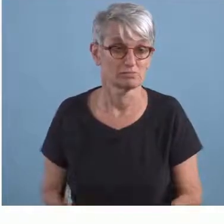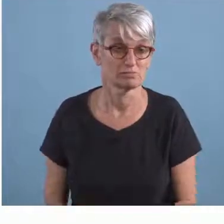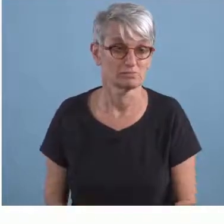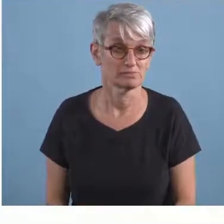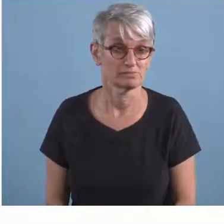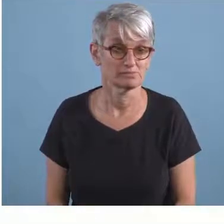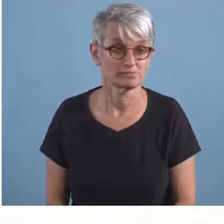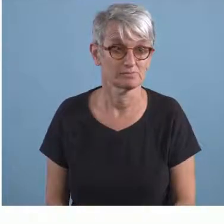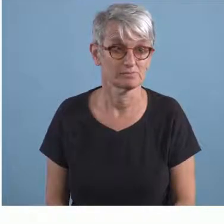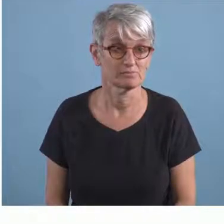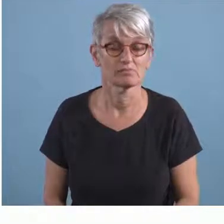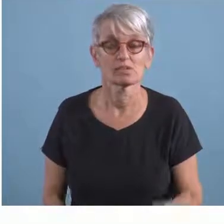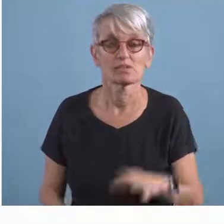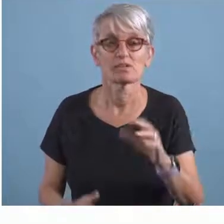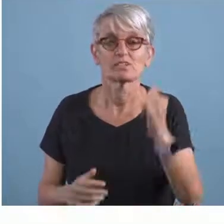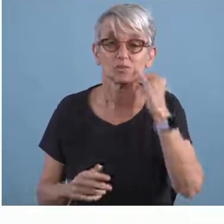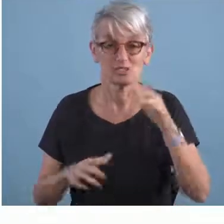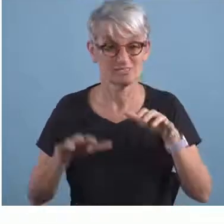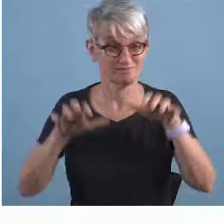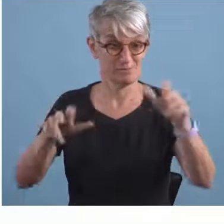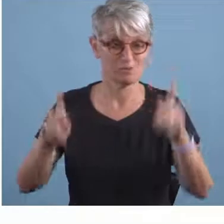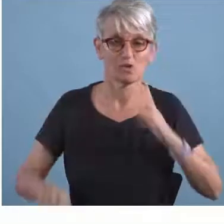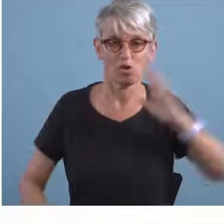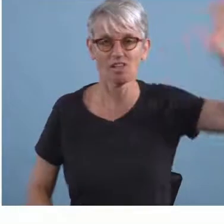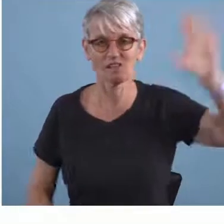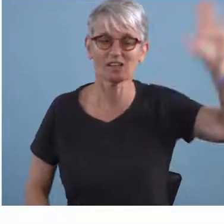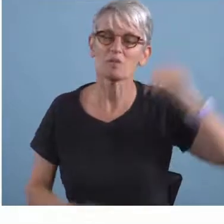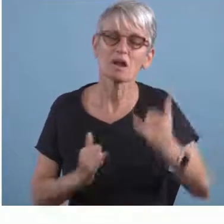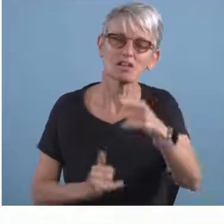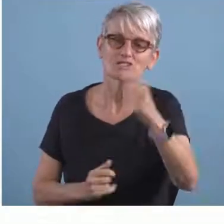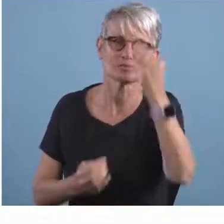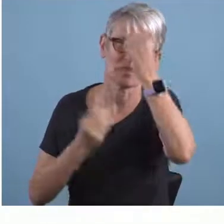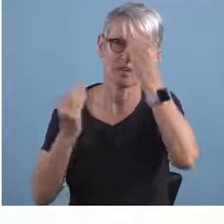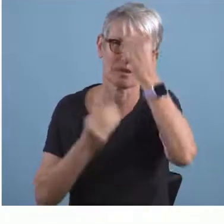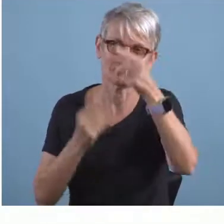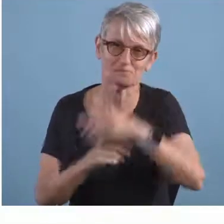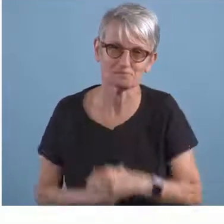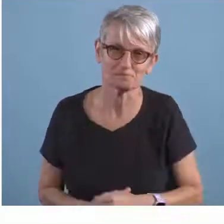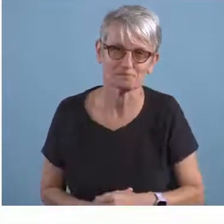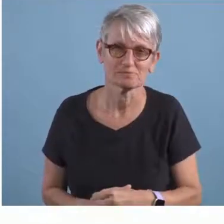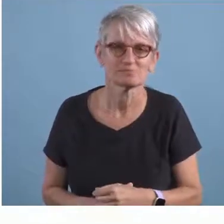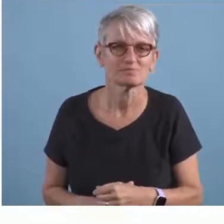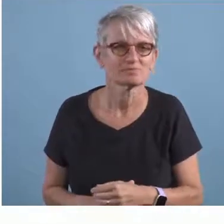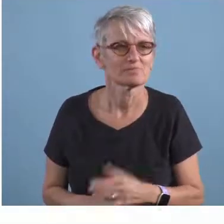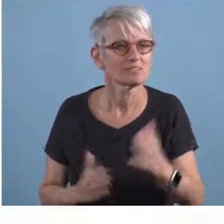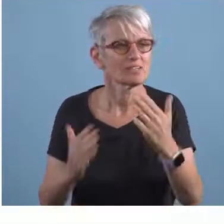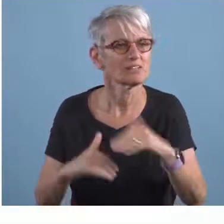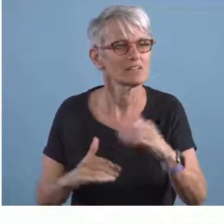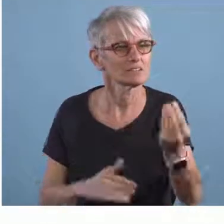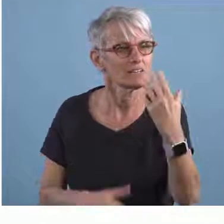If we were in person, you'd be raising your hands, but I'll just let you think about it for now. And if you'd advance to the next,